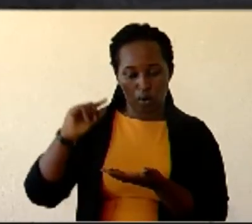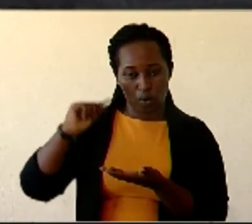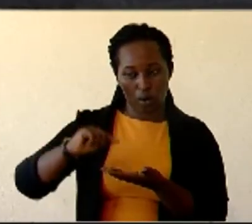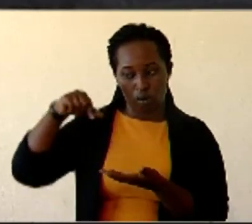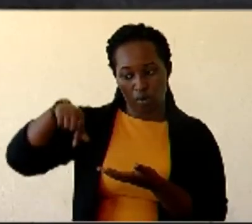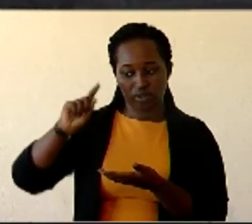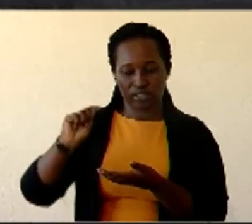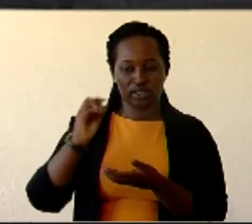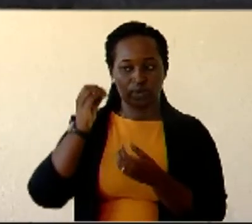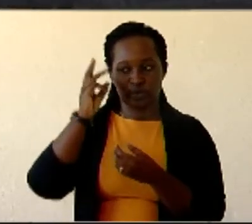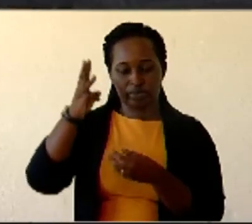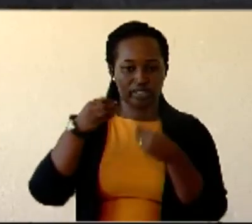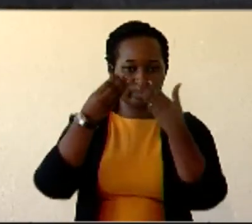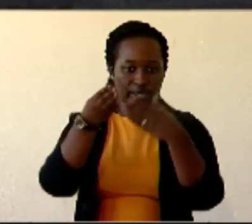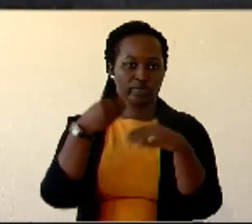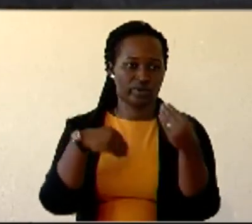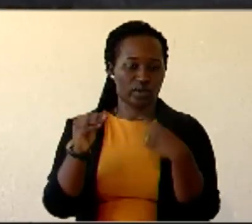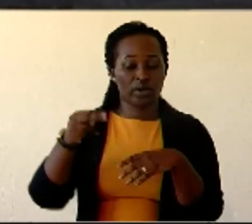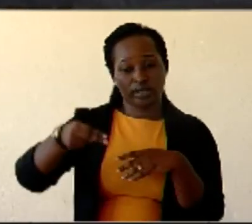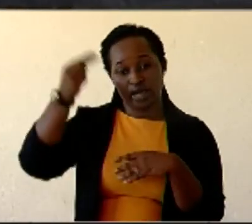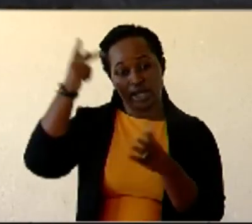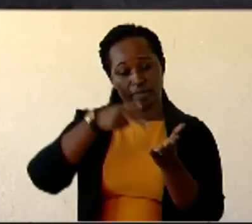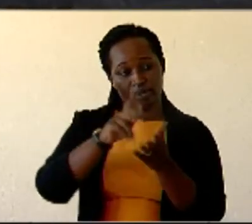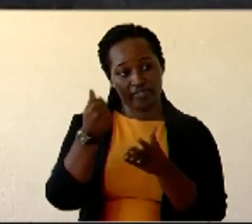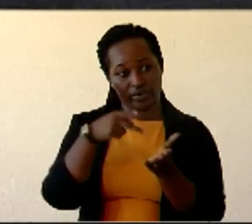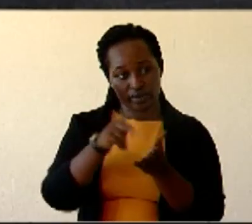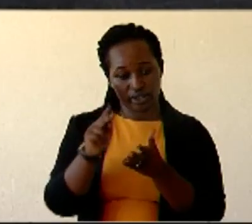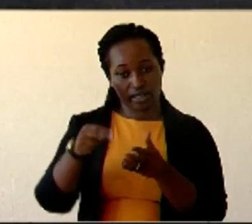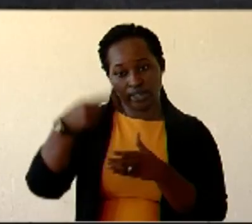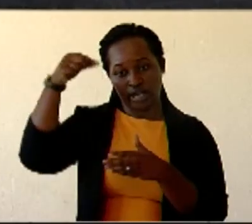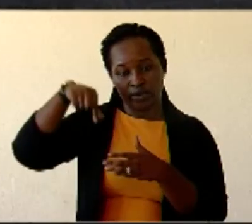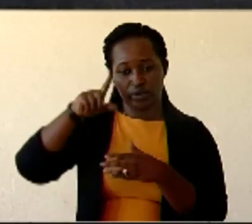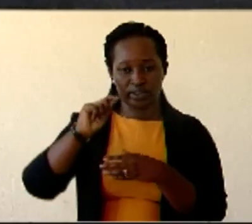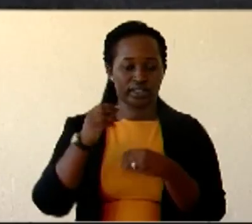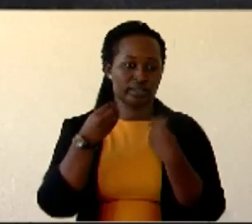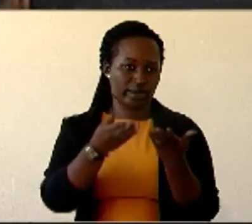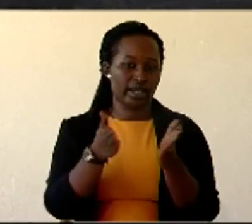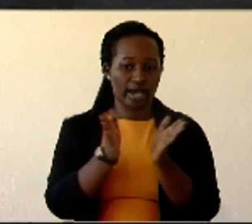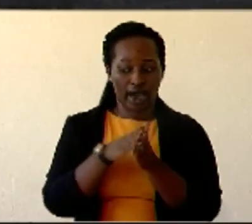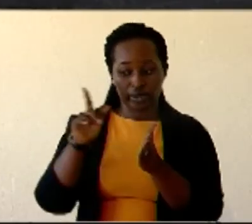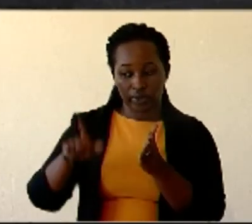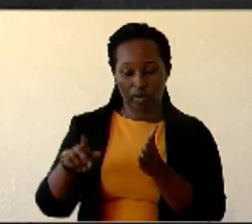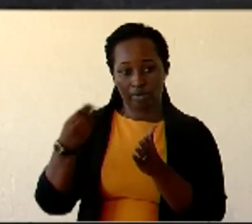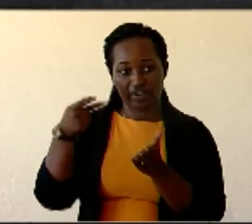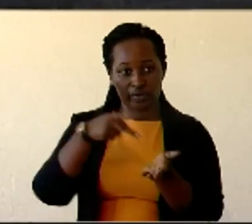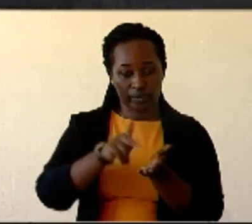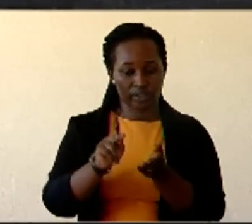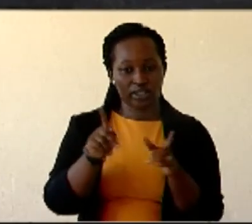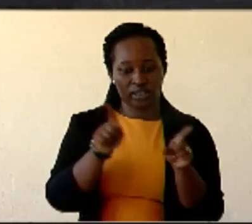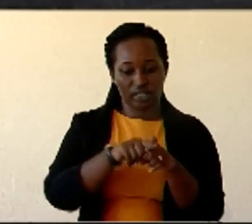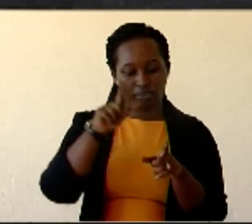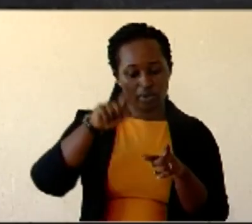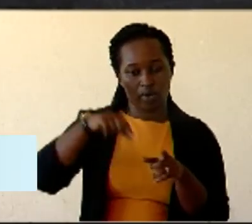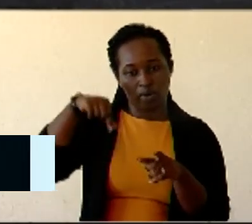supplied on the market. So the higher the price, the higher the quantity supplied. And the lower the price, the lower the